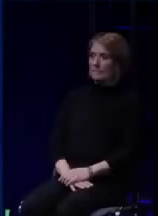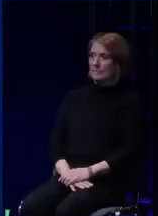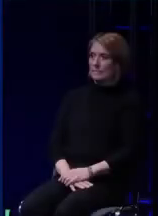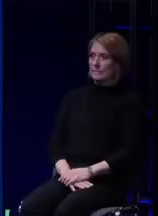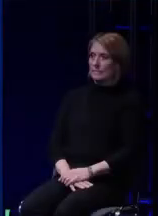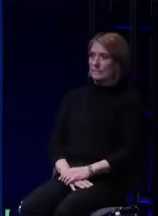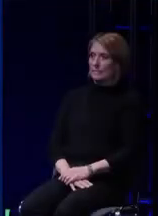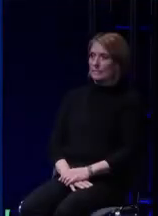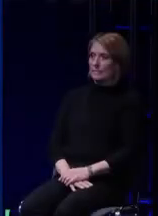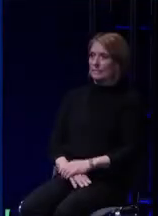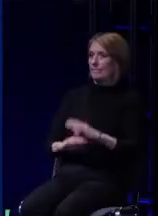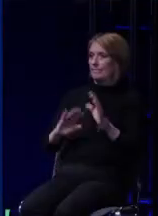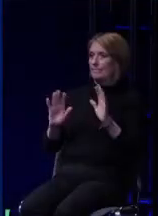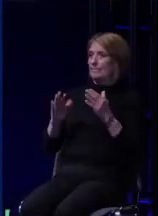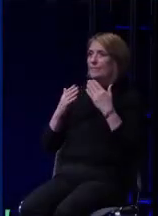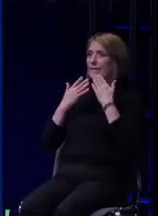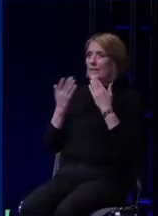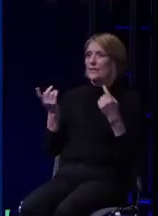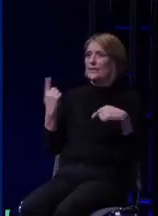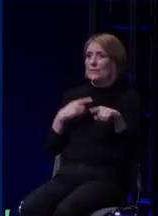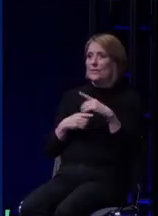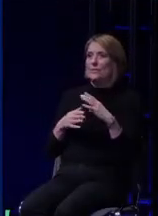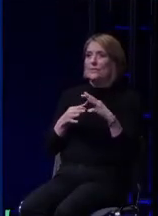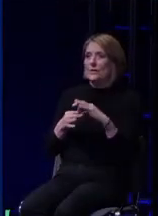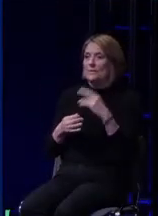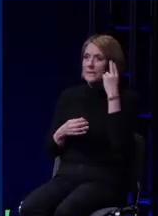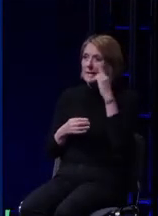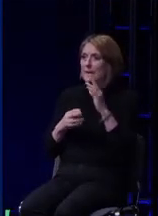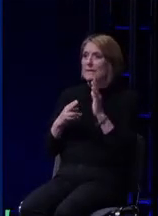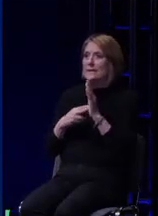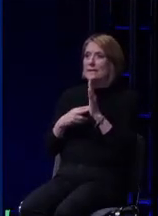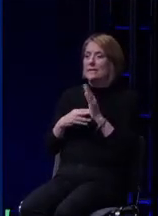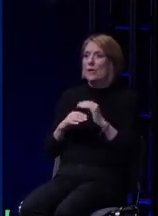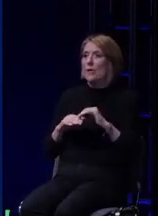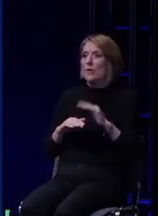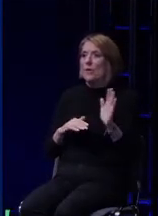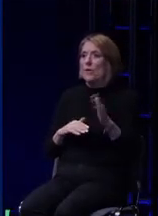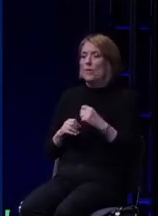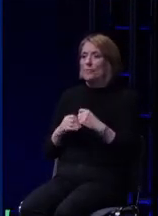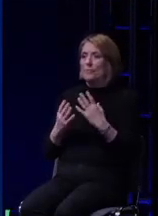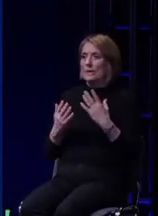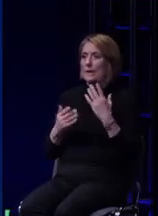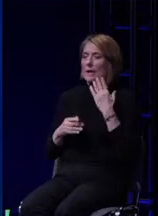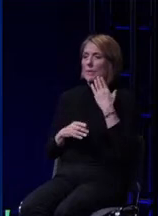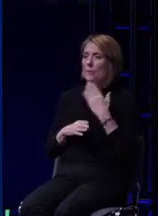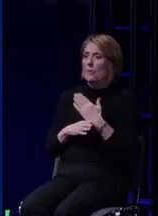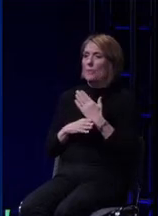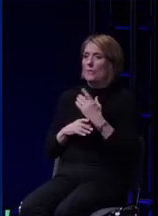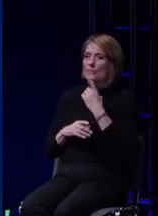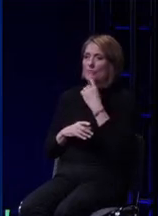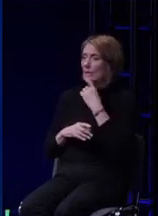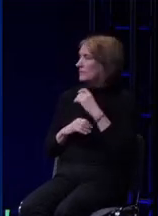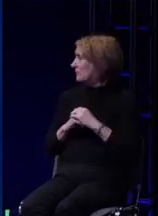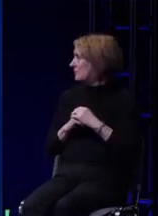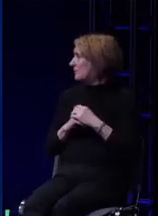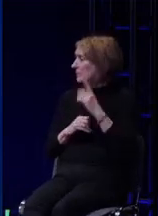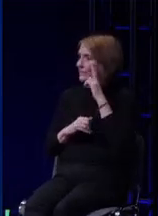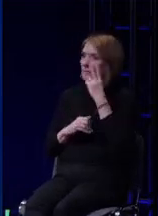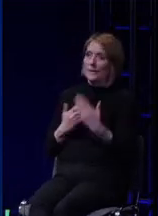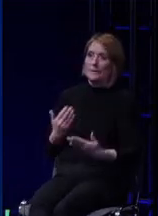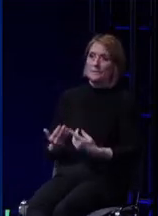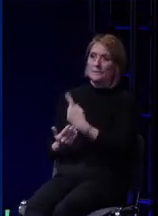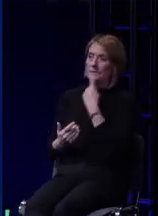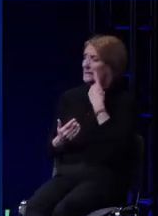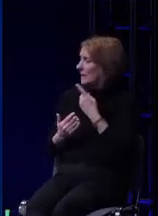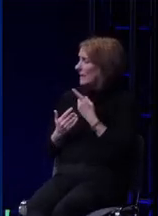Hello. Thank you everybody so much for joining. My name is Naida Albright and I work with Filmmakers for Red. Today, as you can see, we have